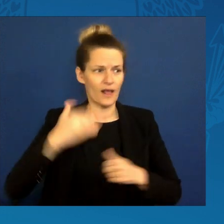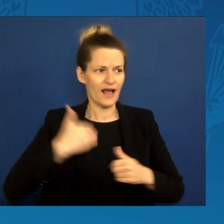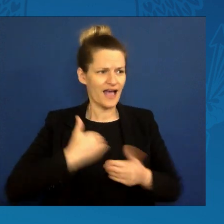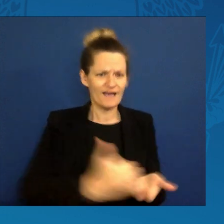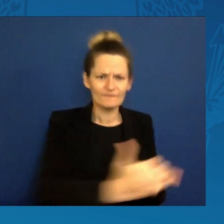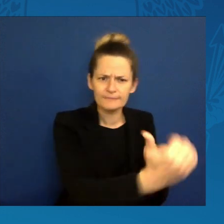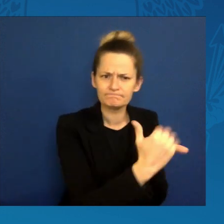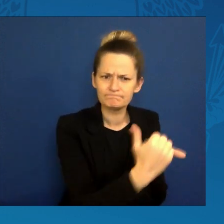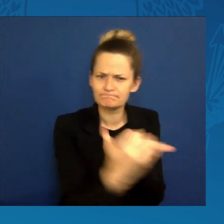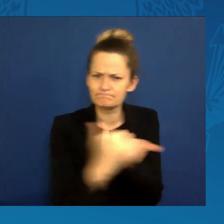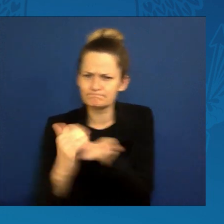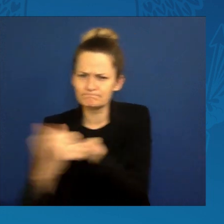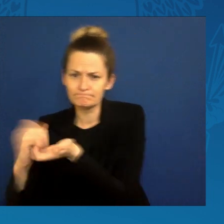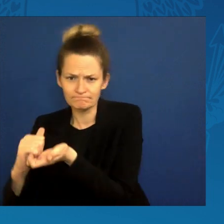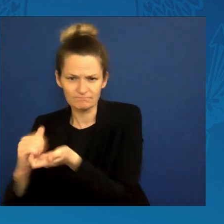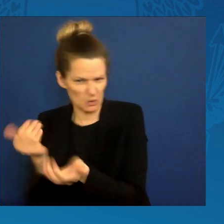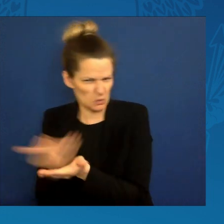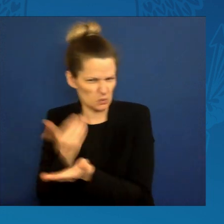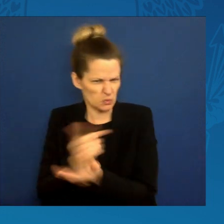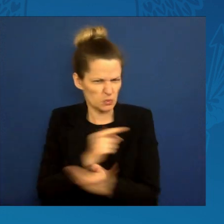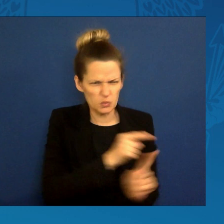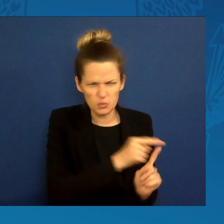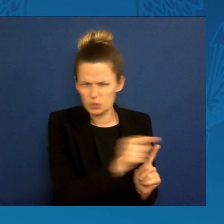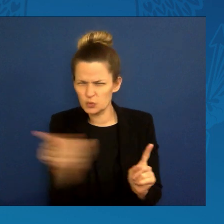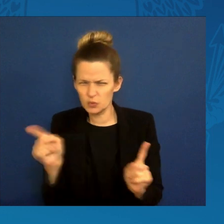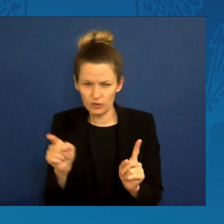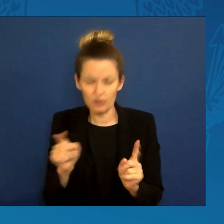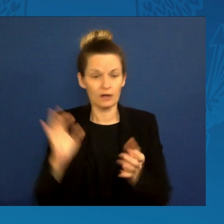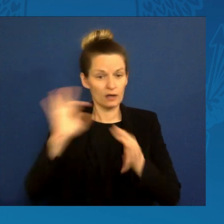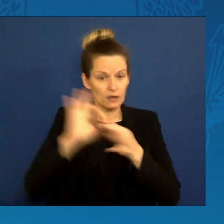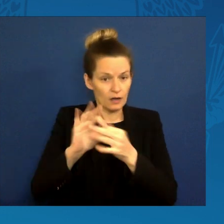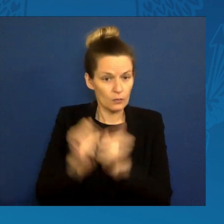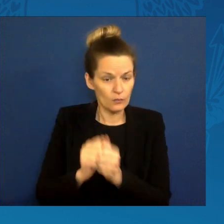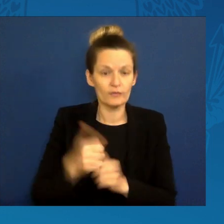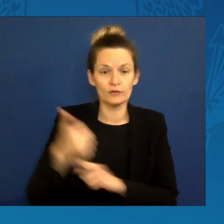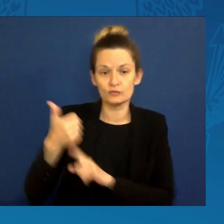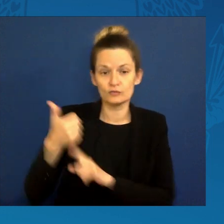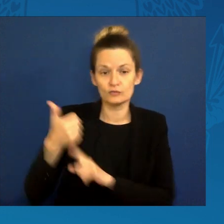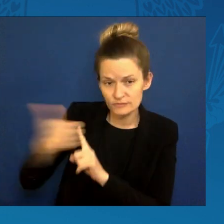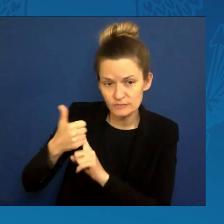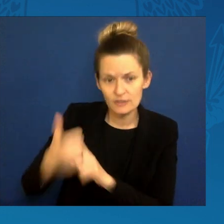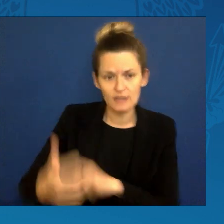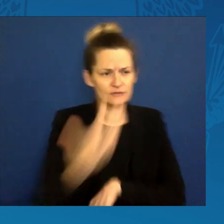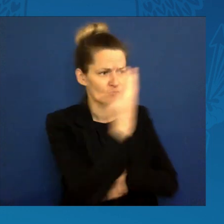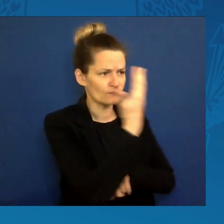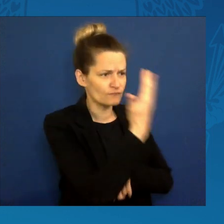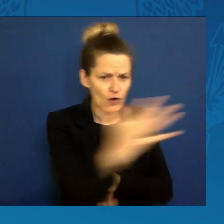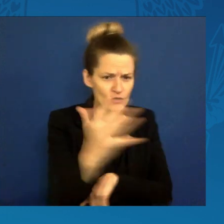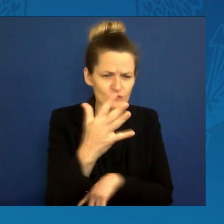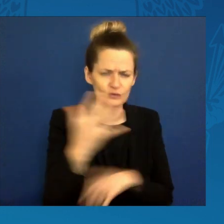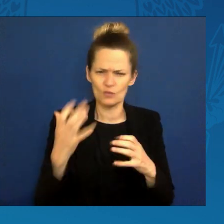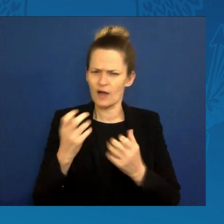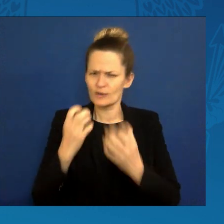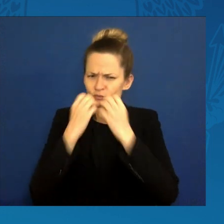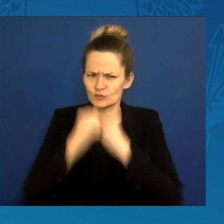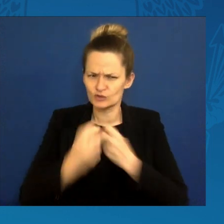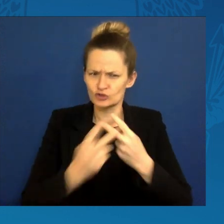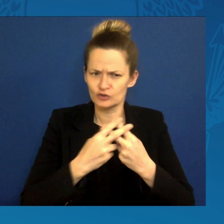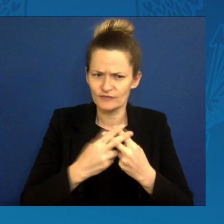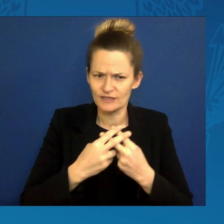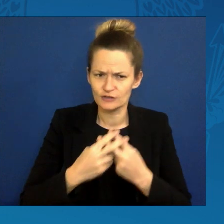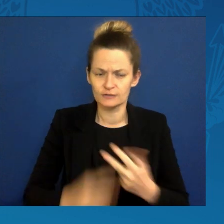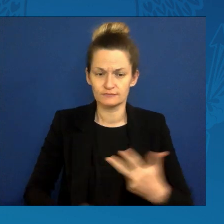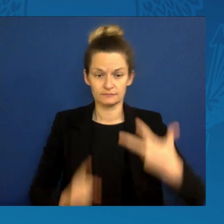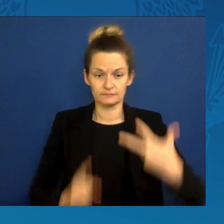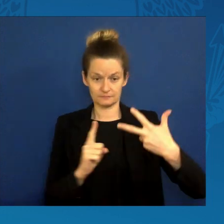and forest conservation. And third, as a point of personal privilege for myself, I am the chair